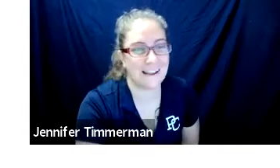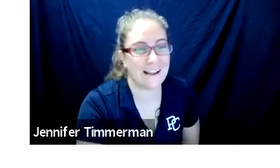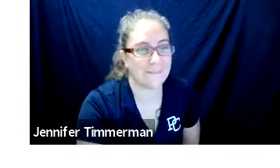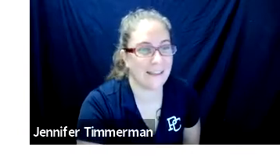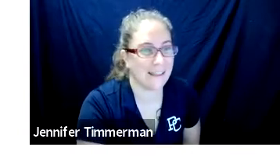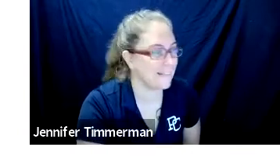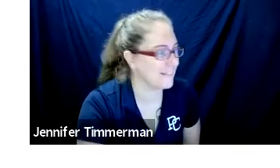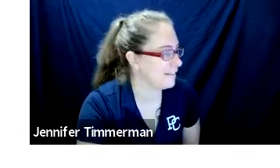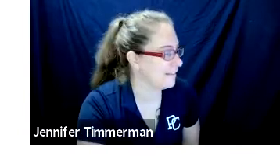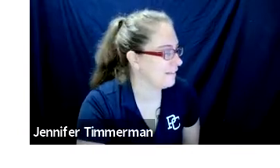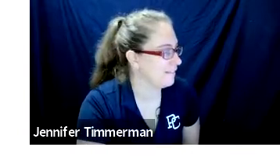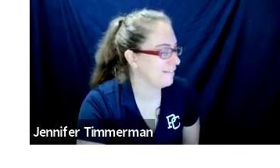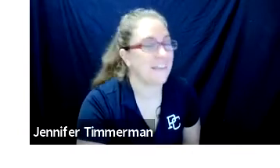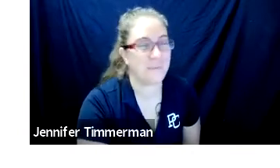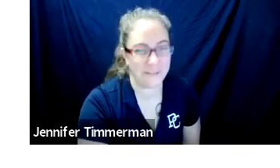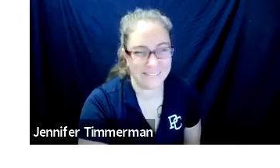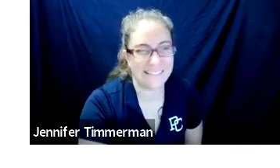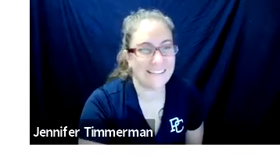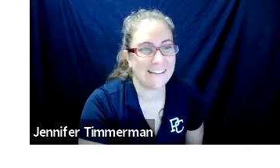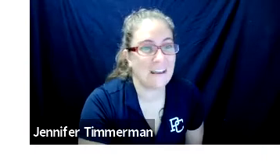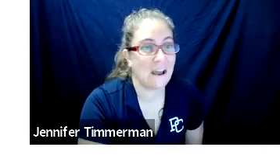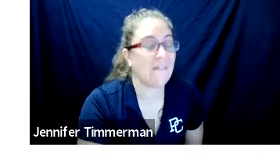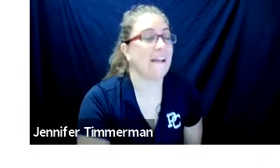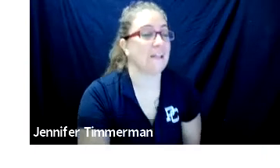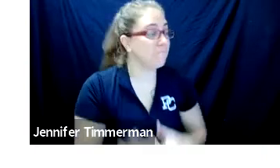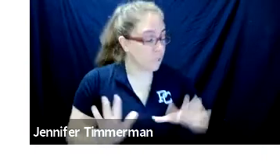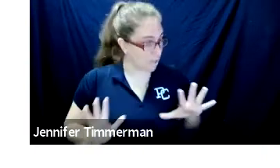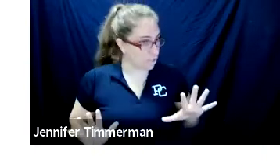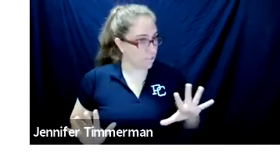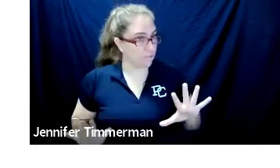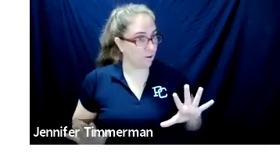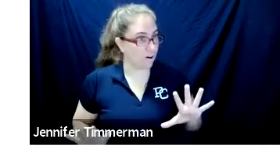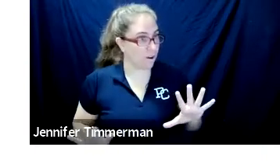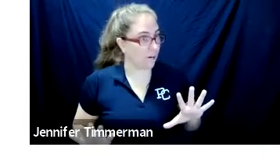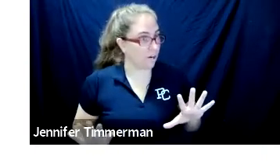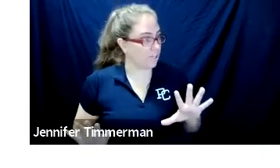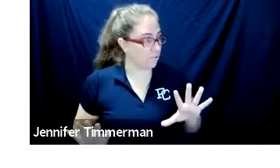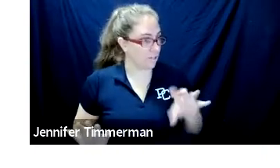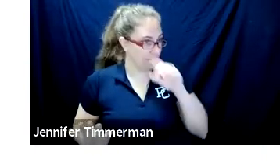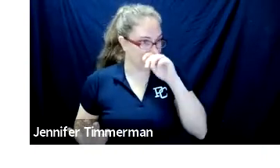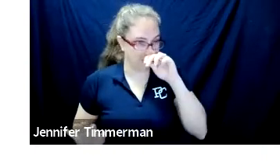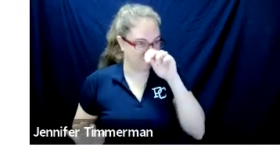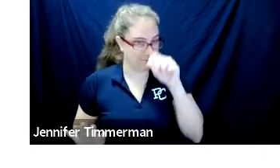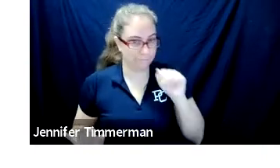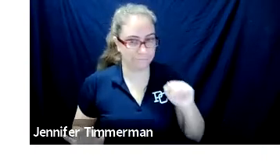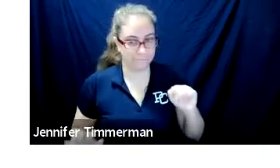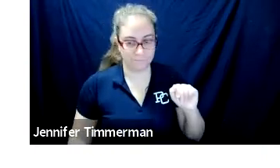Nice job, guys. Thank you, Bruce. All right. Questions so far on our